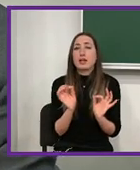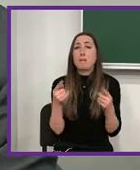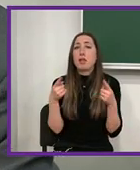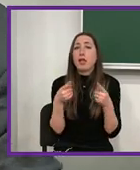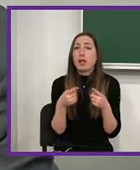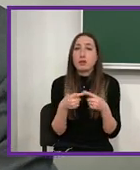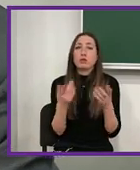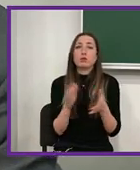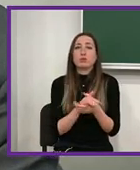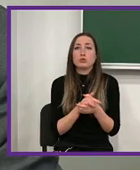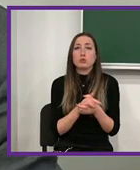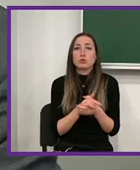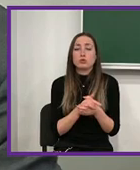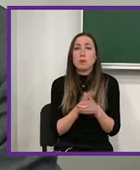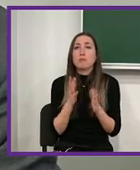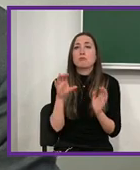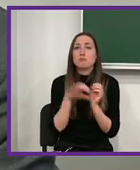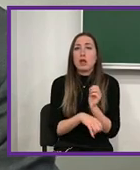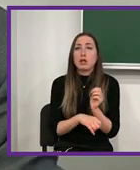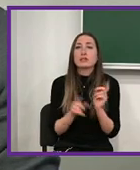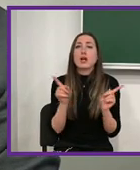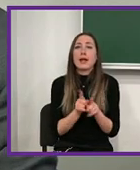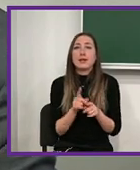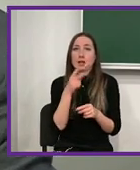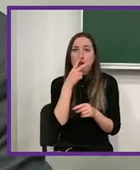the end to be able to measure whether they're actually changing the lives of people.